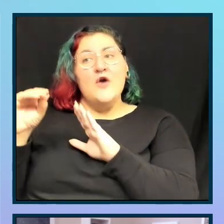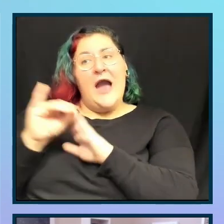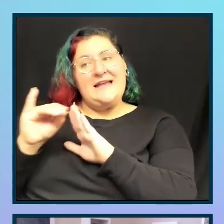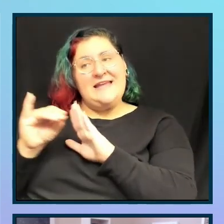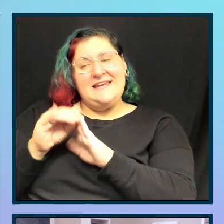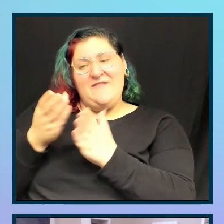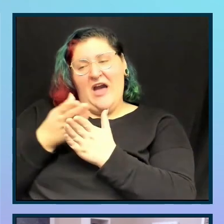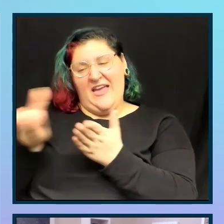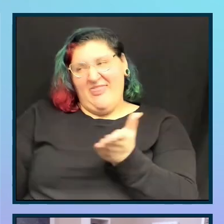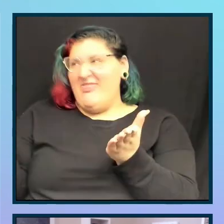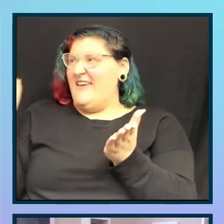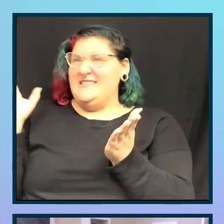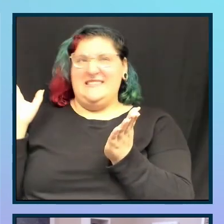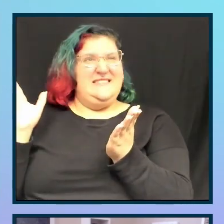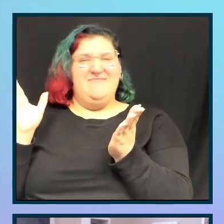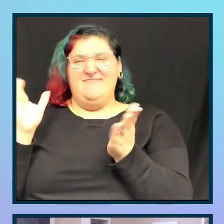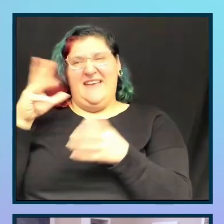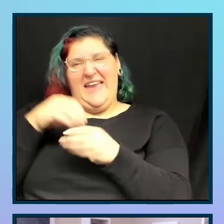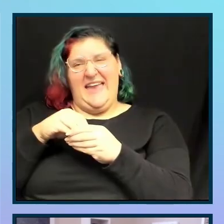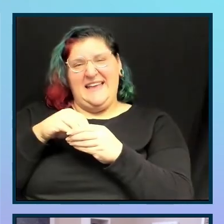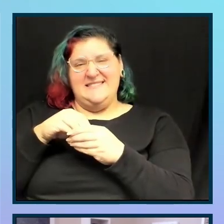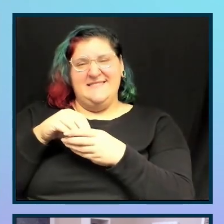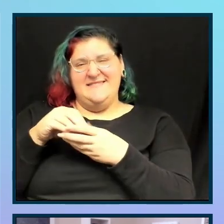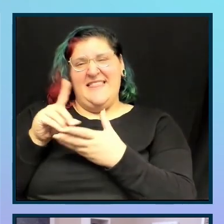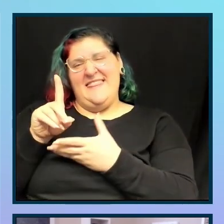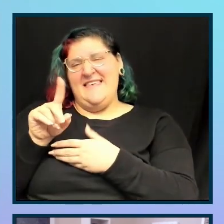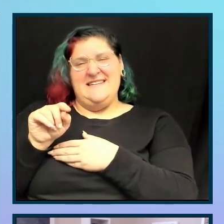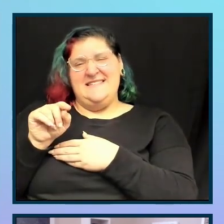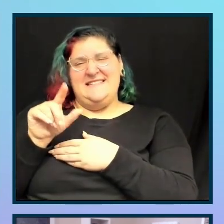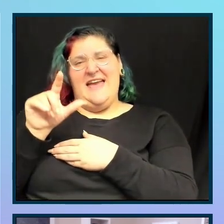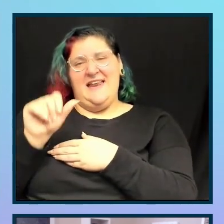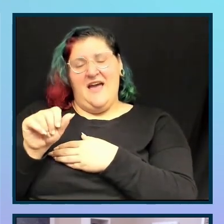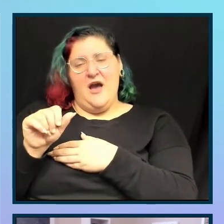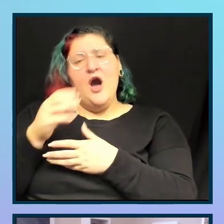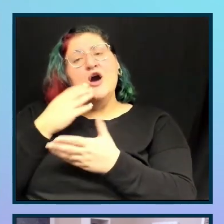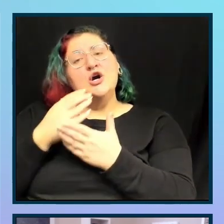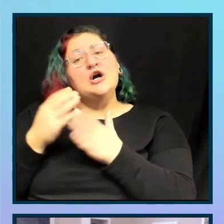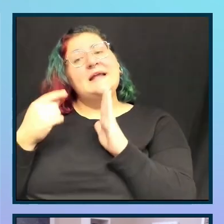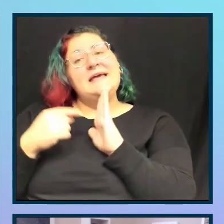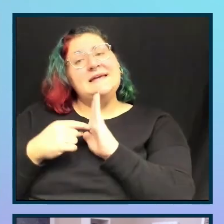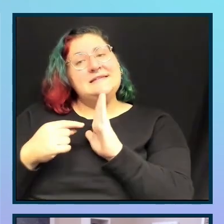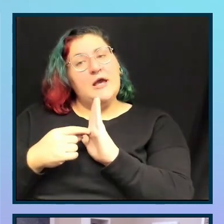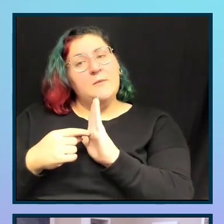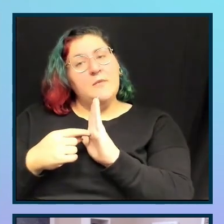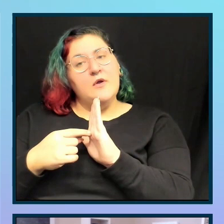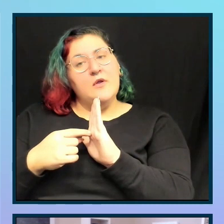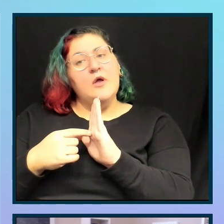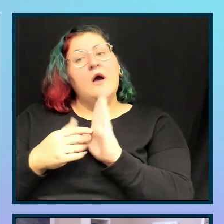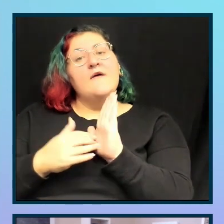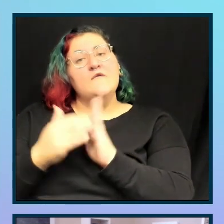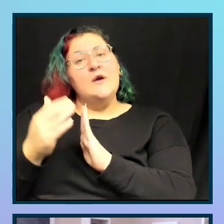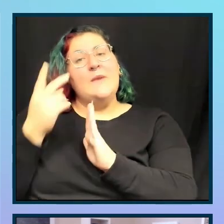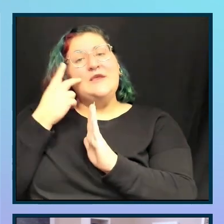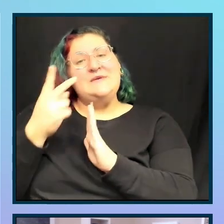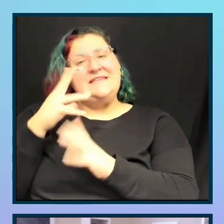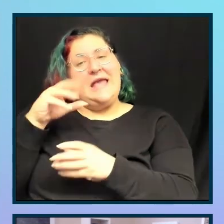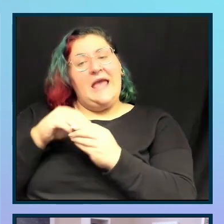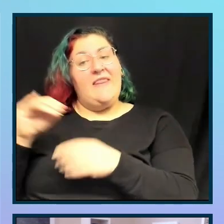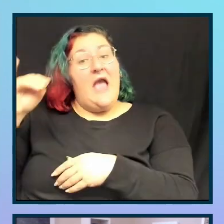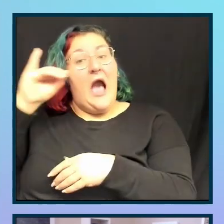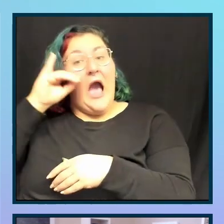training data. A good example of this is the example that is frequently in the AI community called